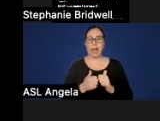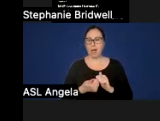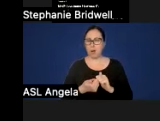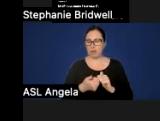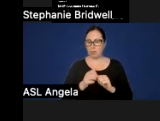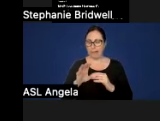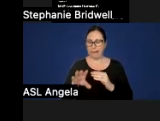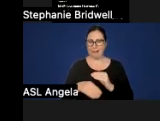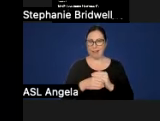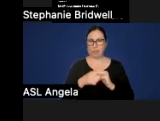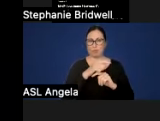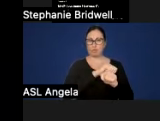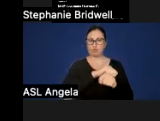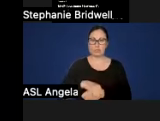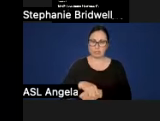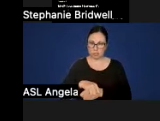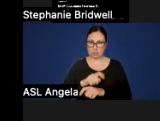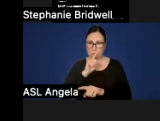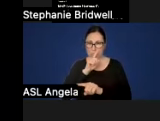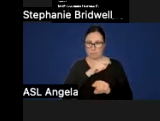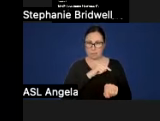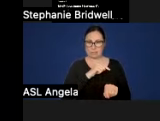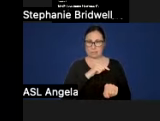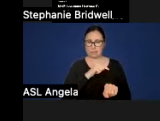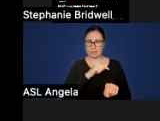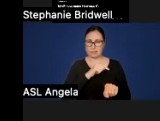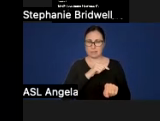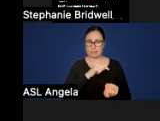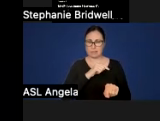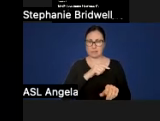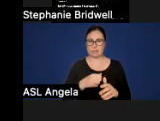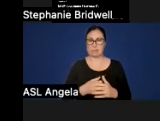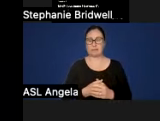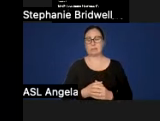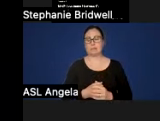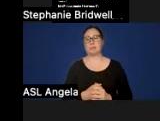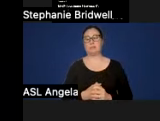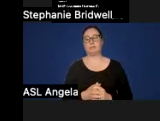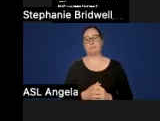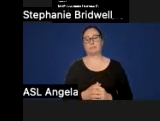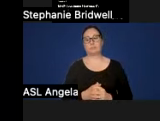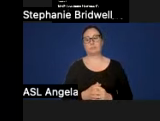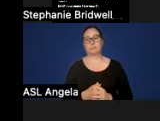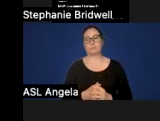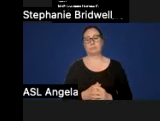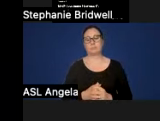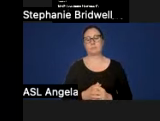current response to sexual violence, right? And so you might see, when we think of like